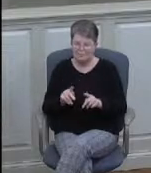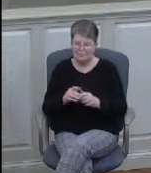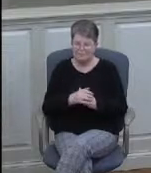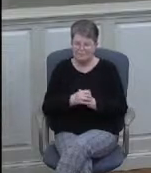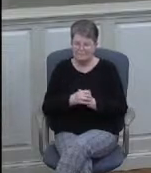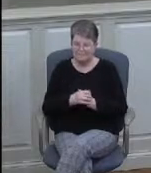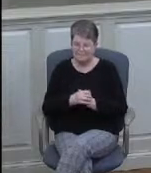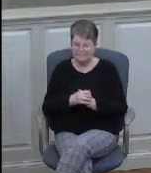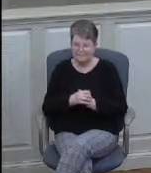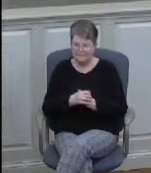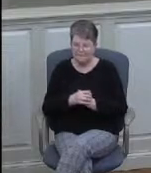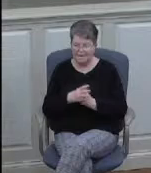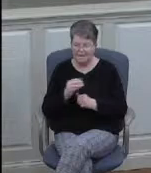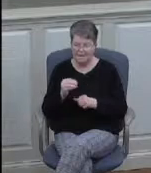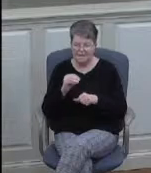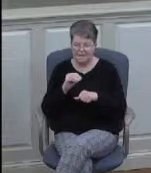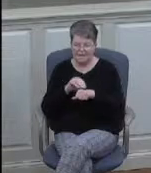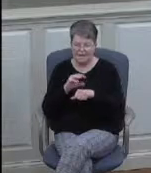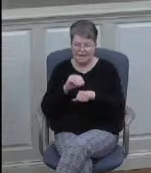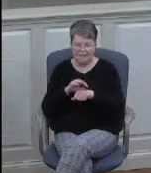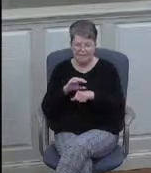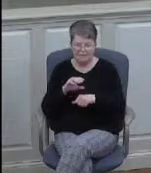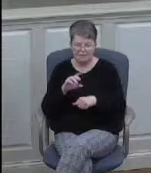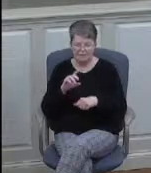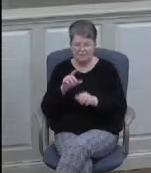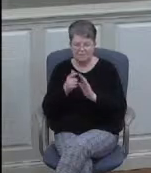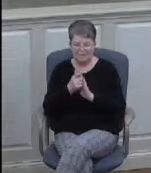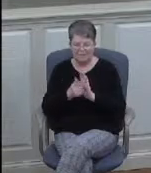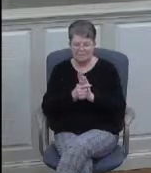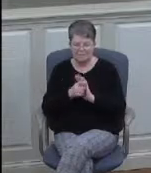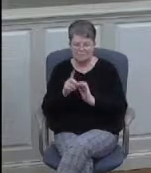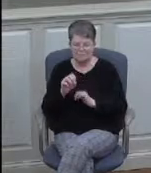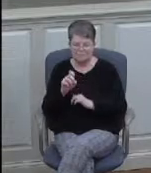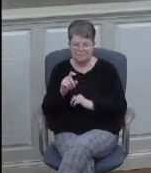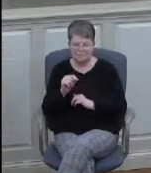And Councilor Dexter, where are we on the